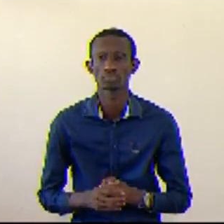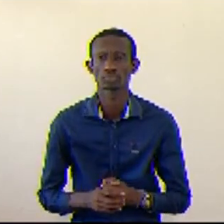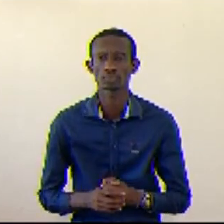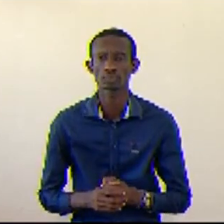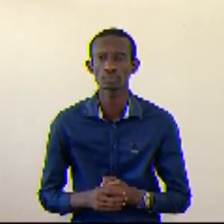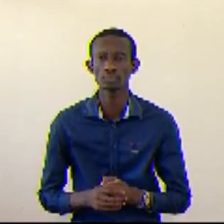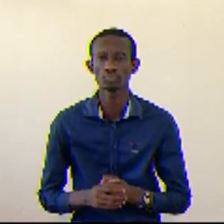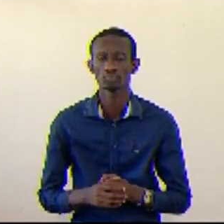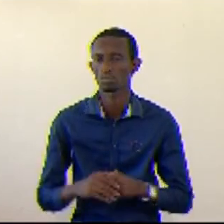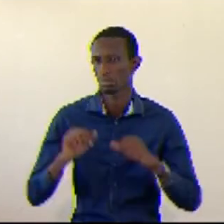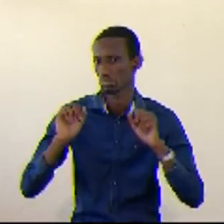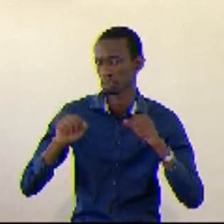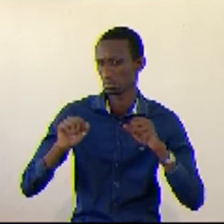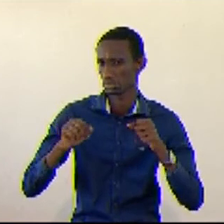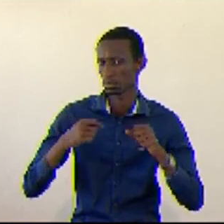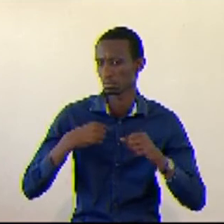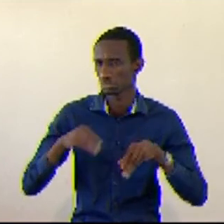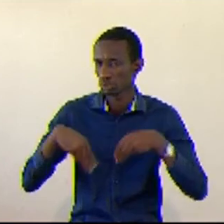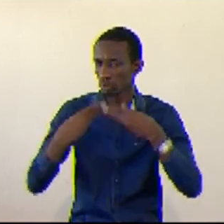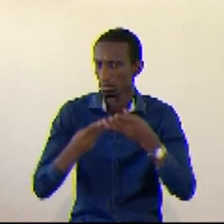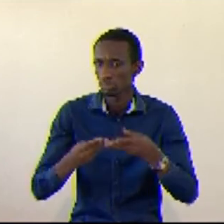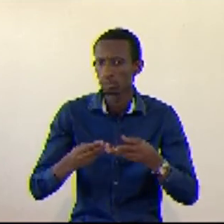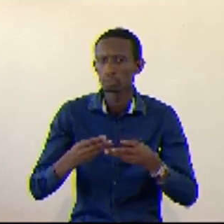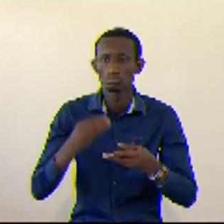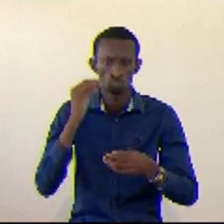you may have a homework.